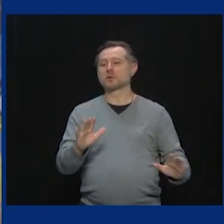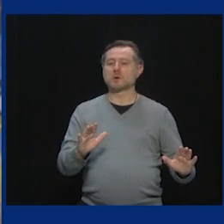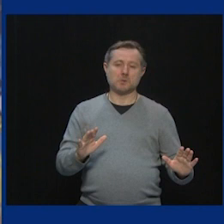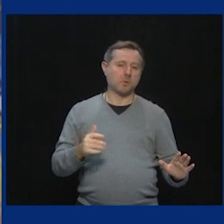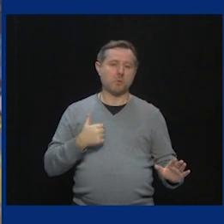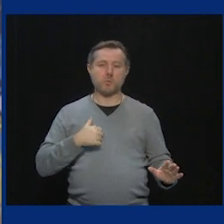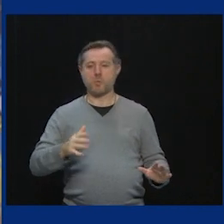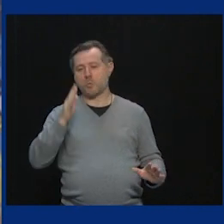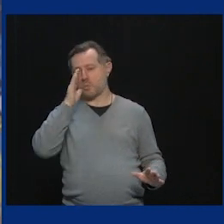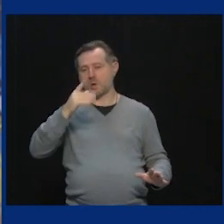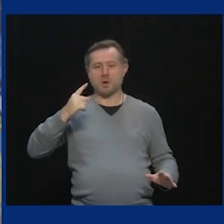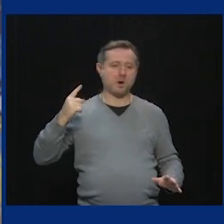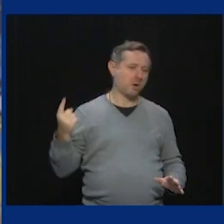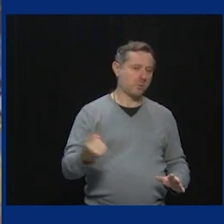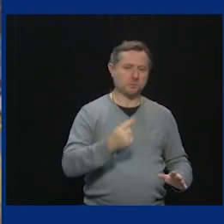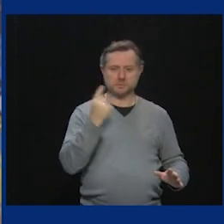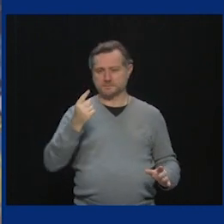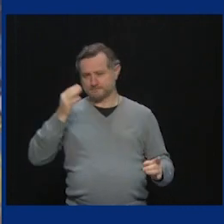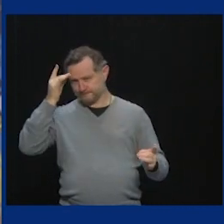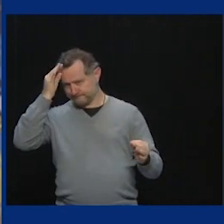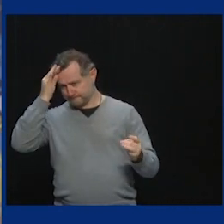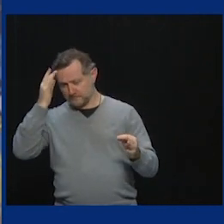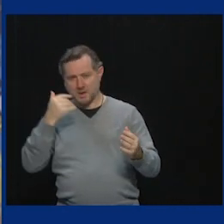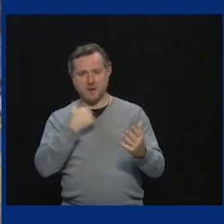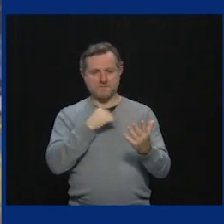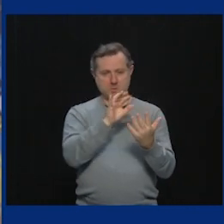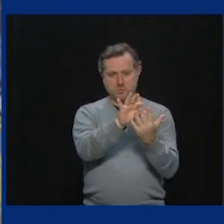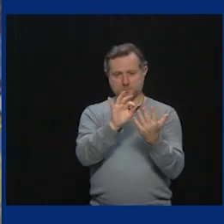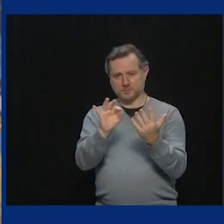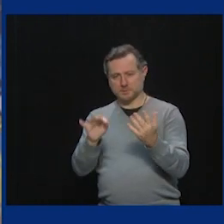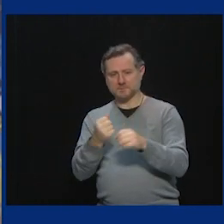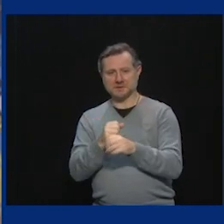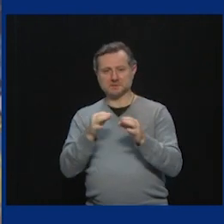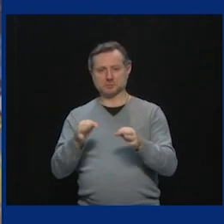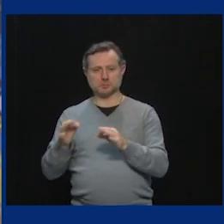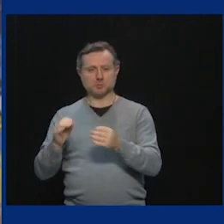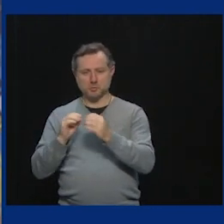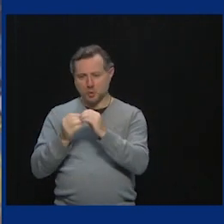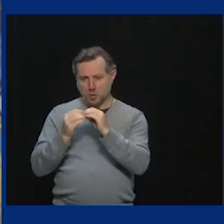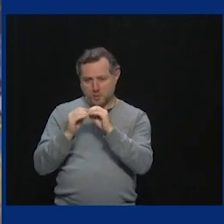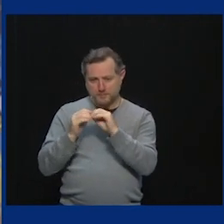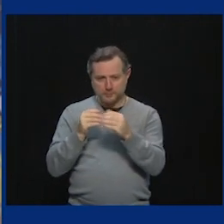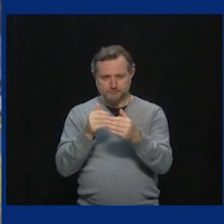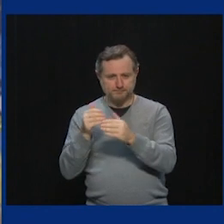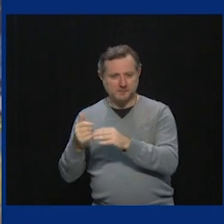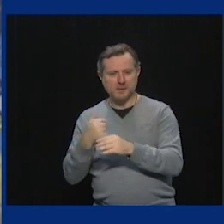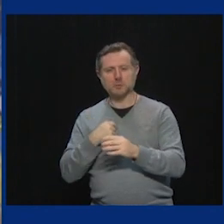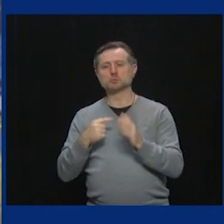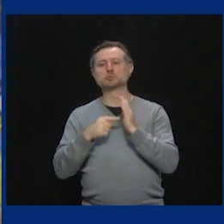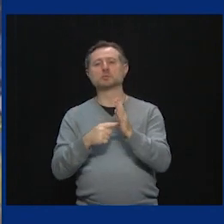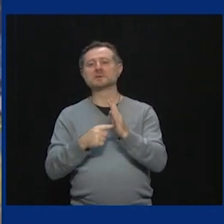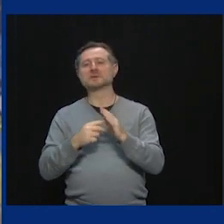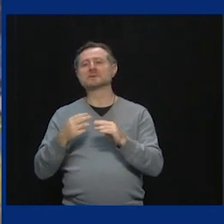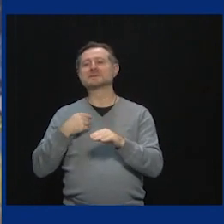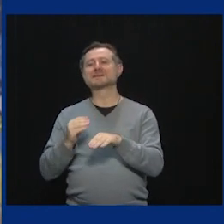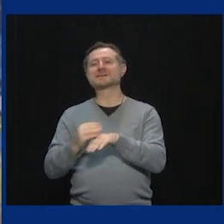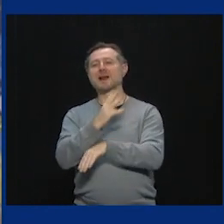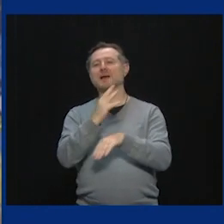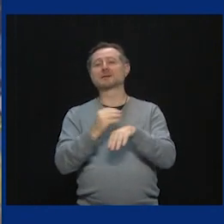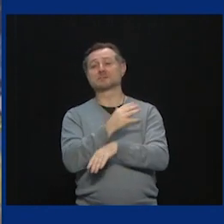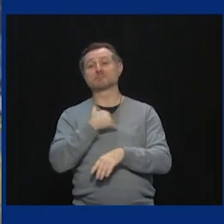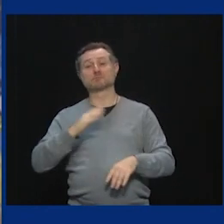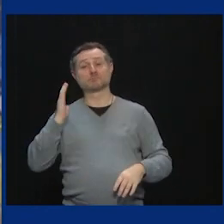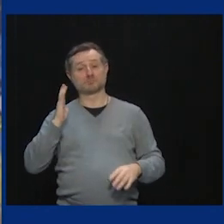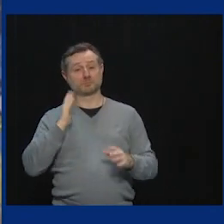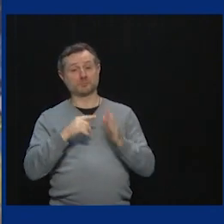this closely. A slide I showed a few weeks ago during one of my presentations showed the trajectory of what we went through last year,